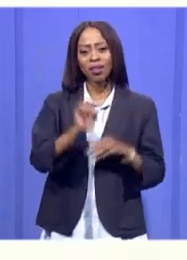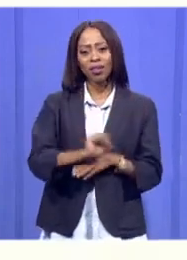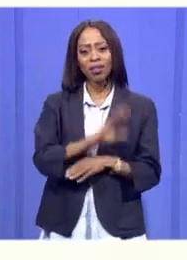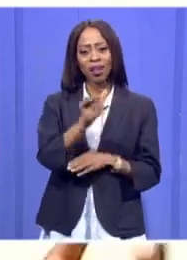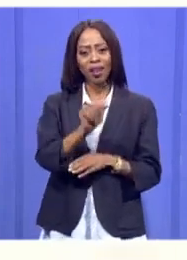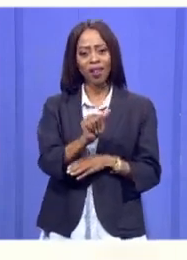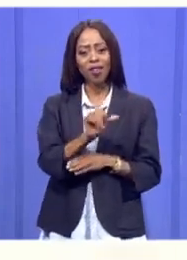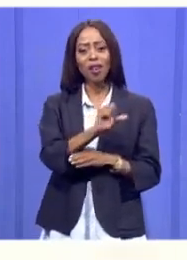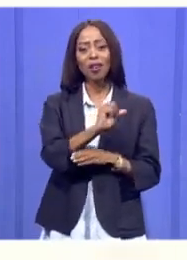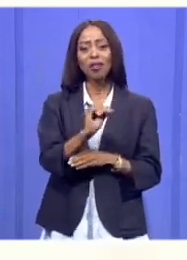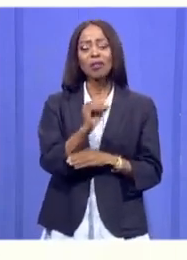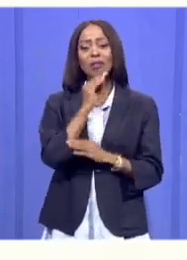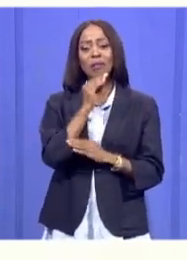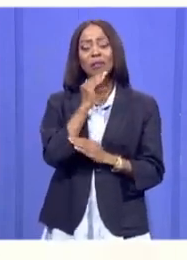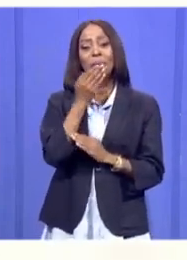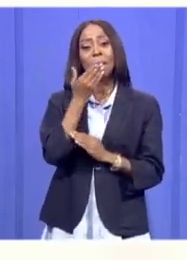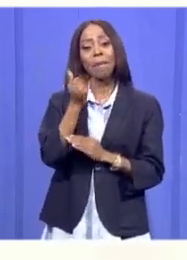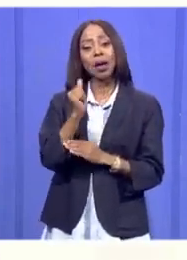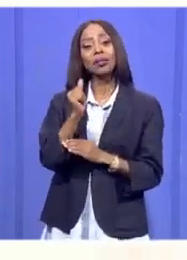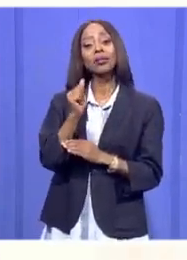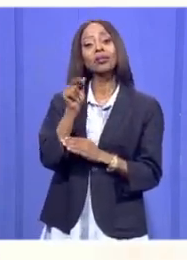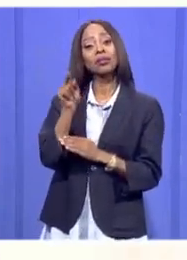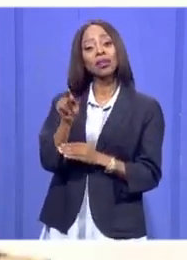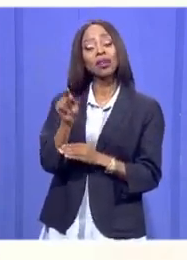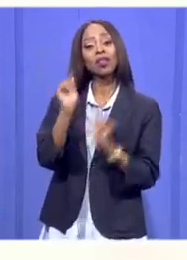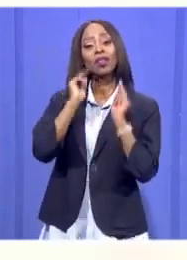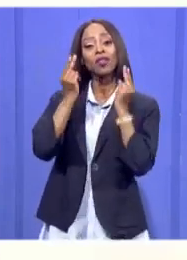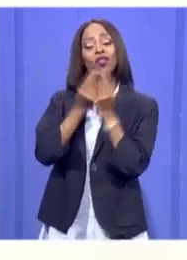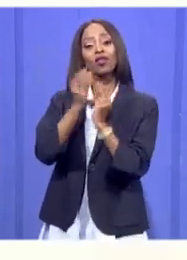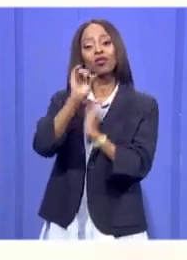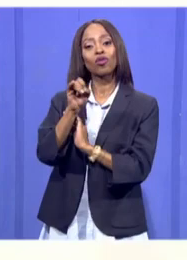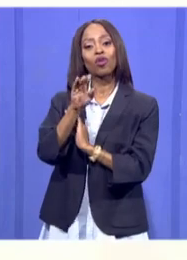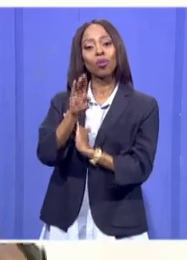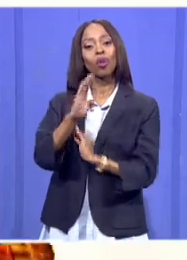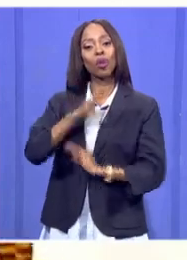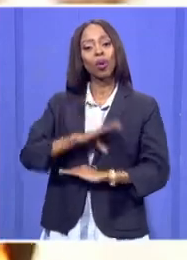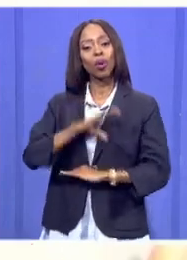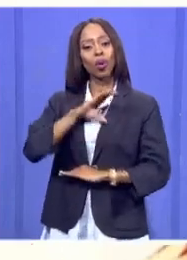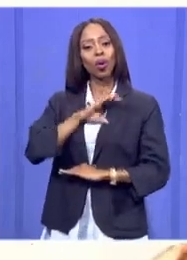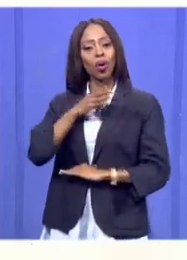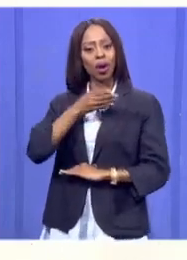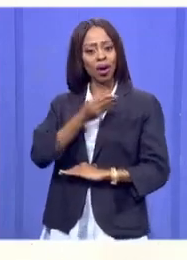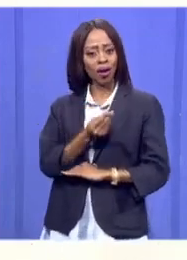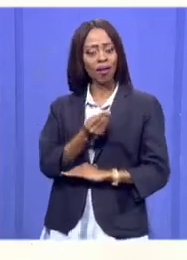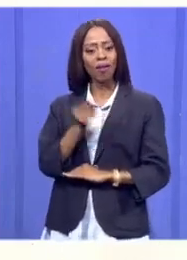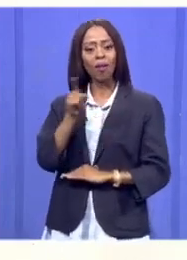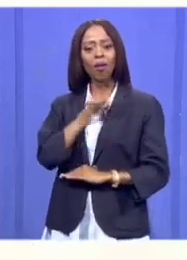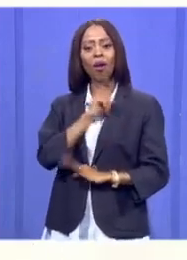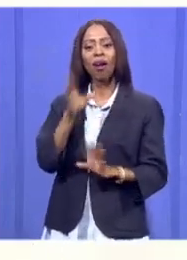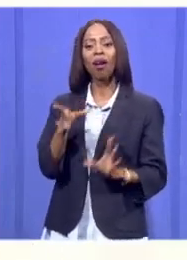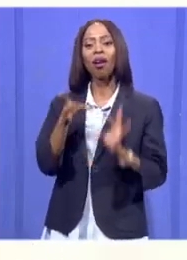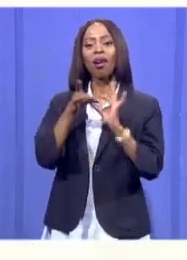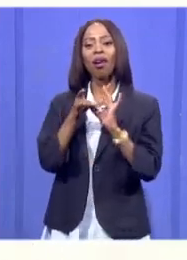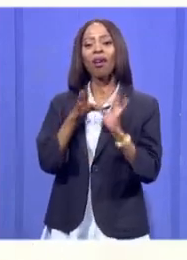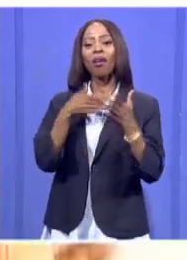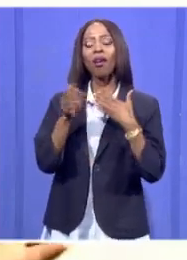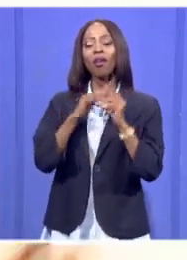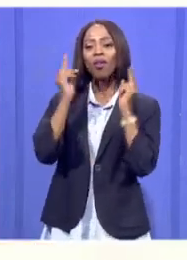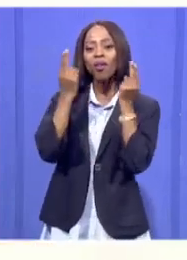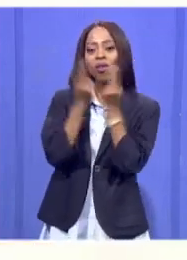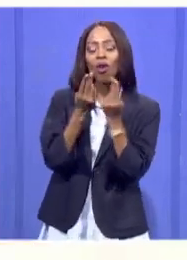So by being based in the University of Johannesburg, we are confident that we can link to any other university and any